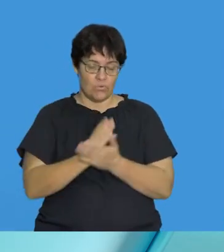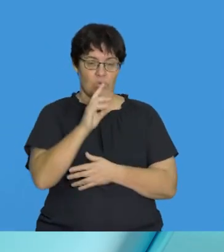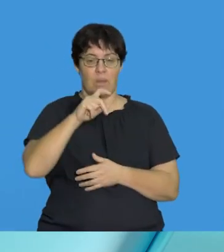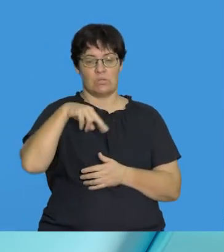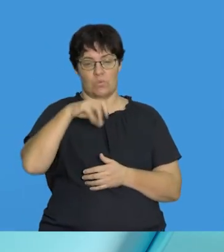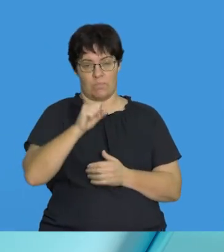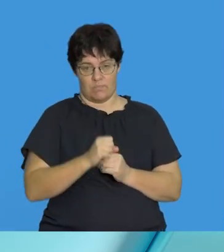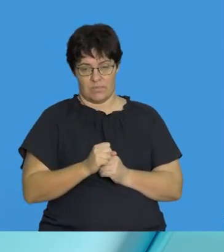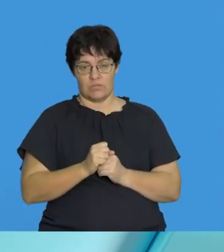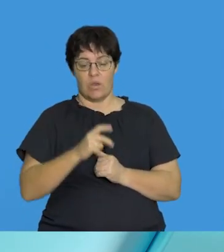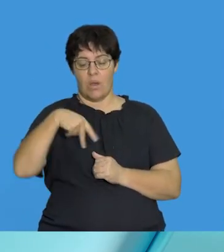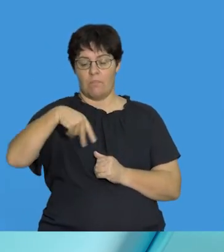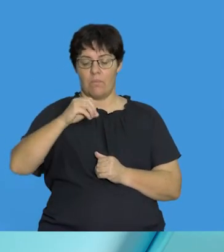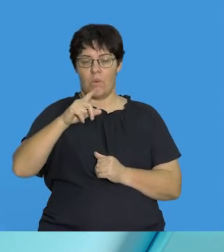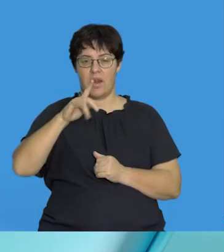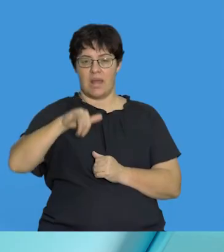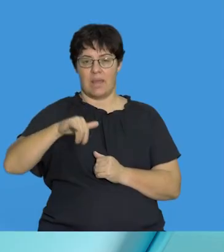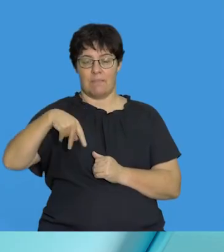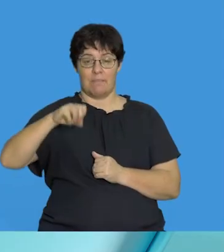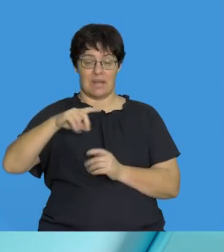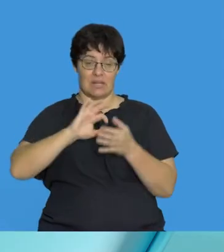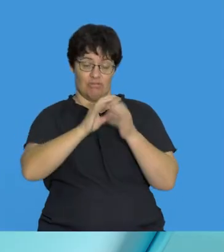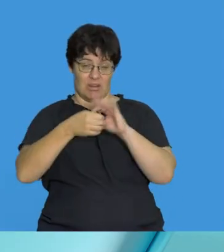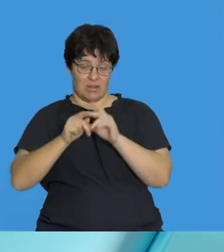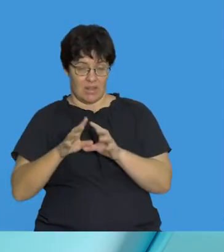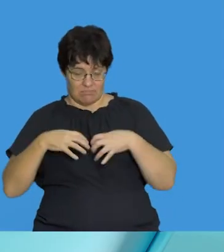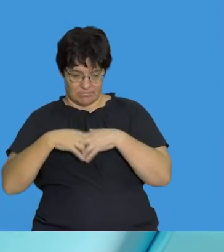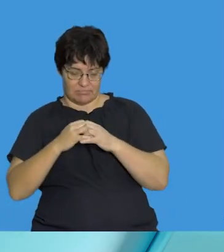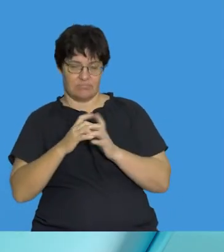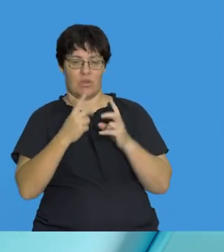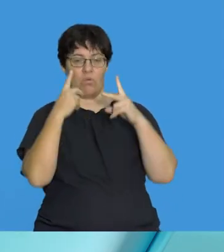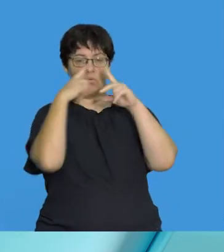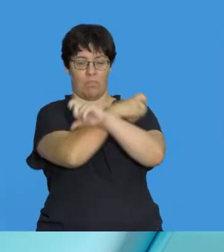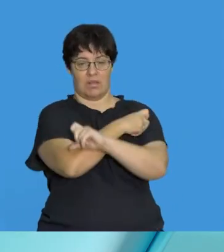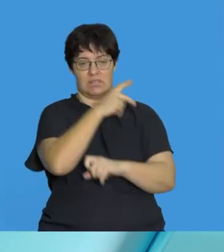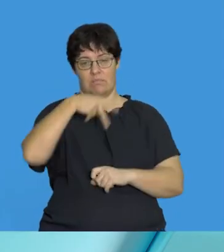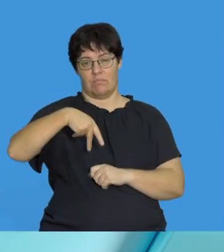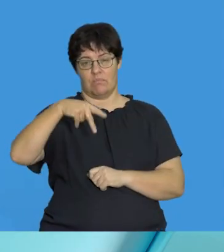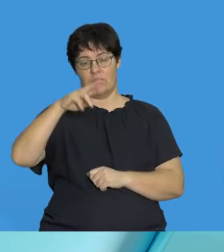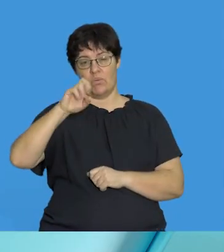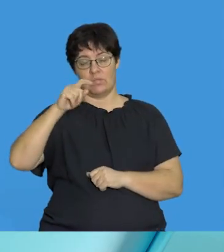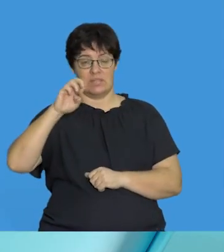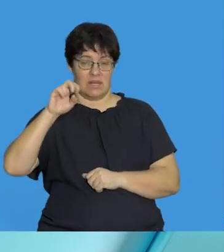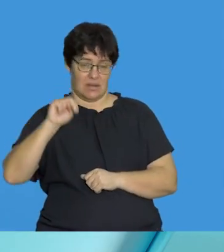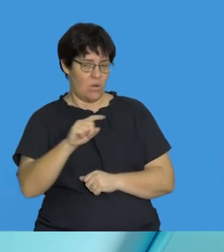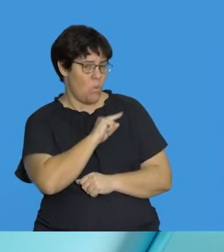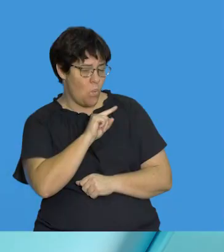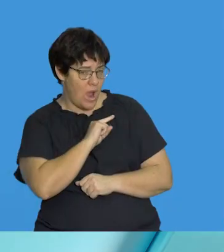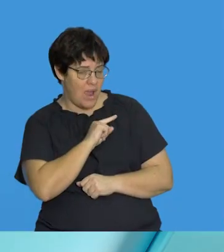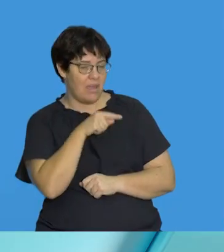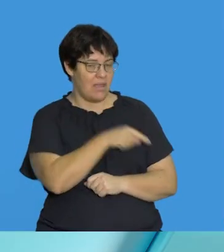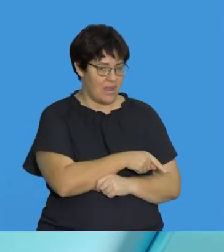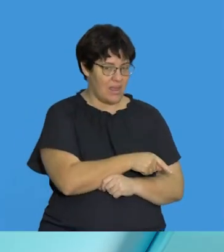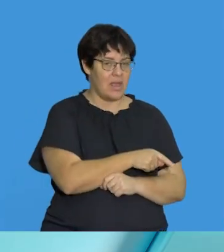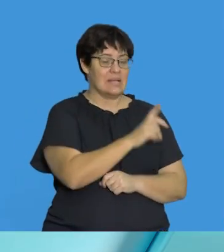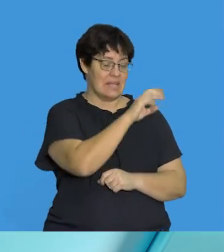by the ribosome into a polypeptide chain, which is then configured into a complex protein. All of this happens